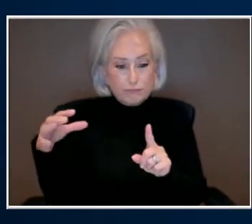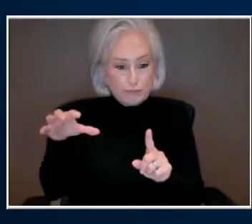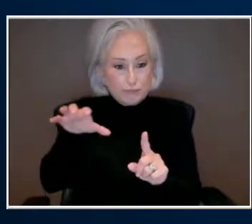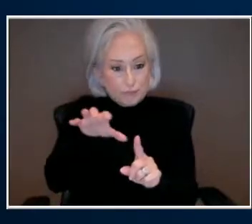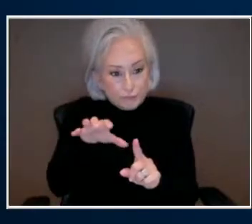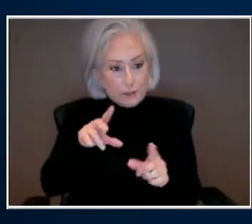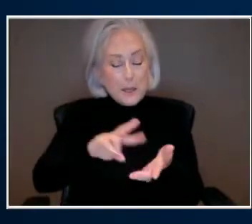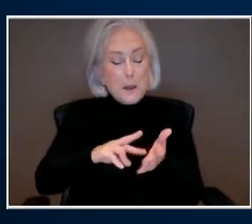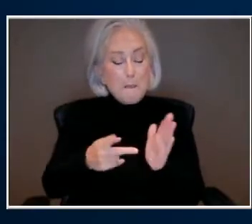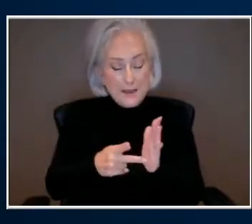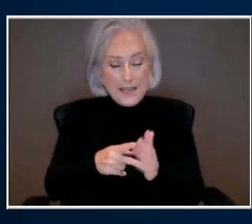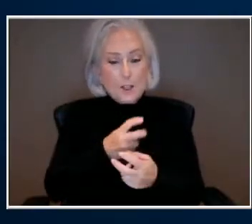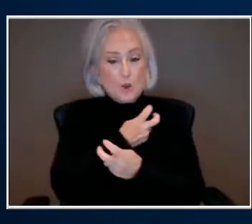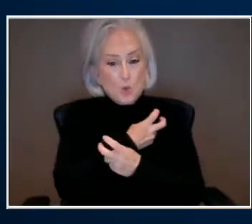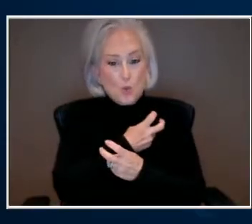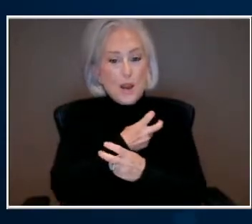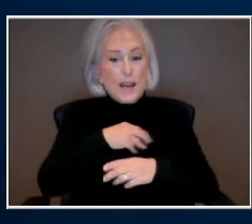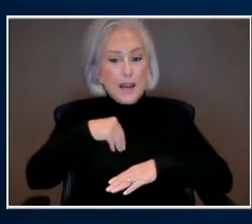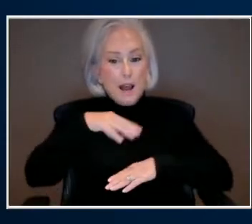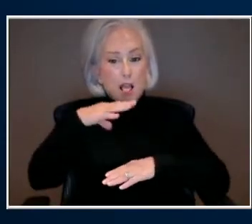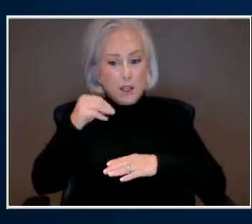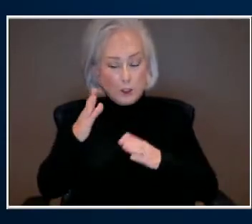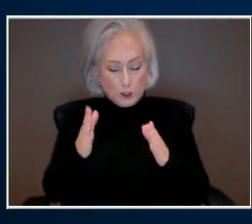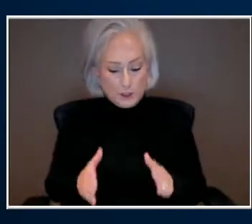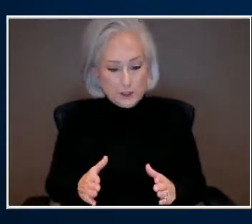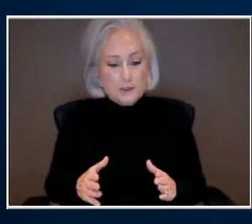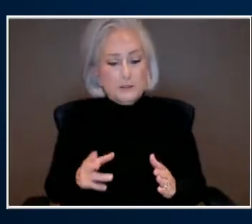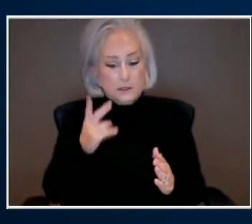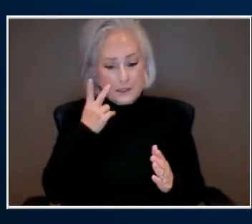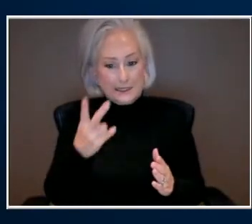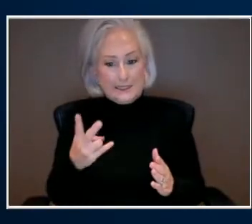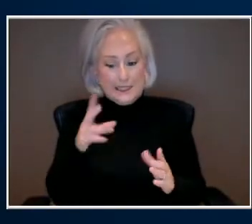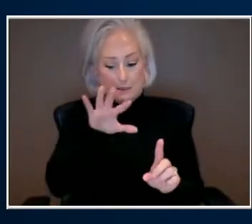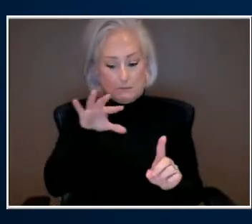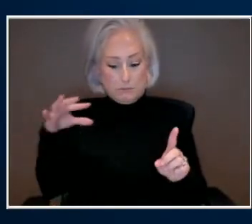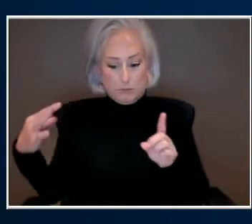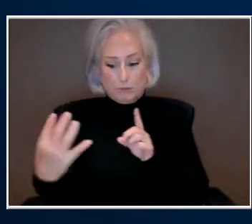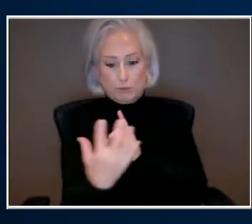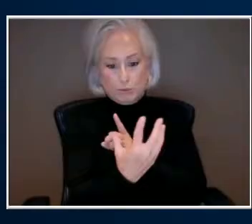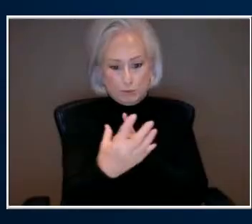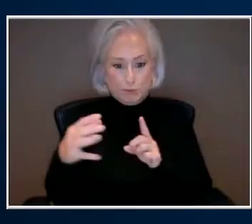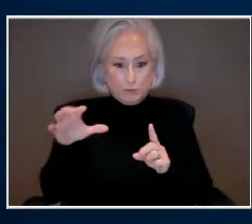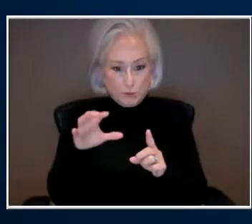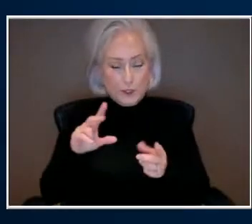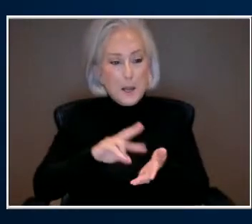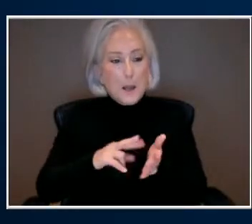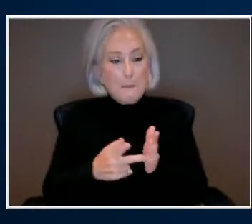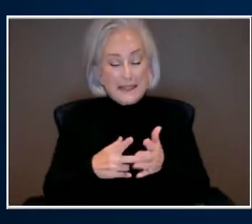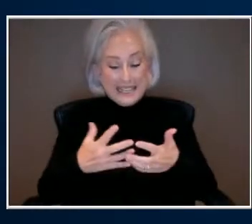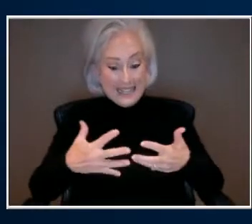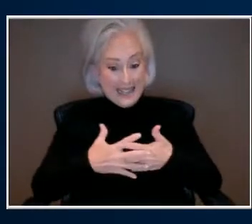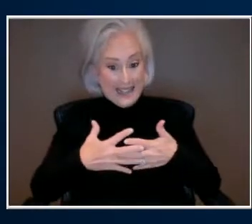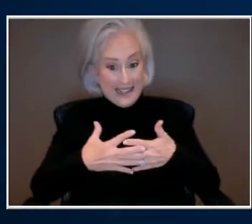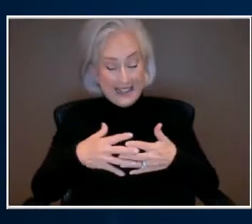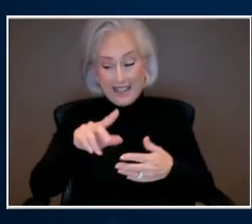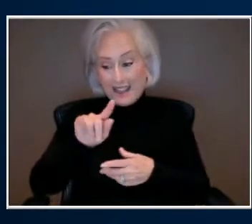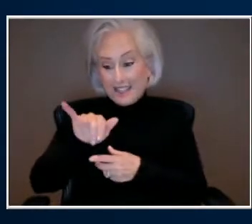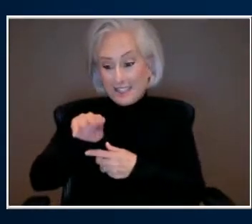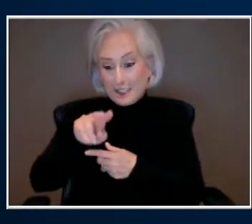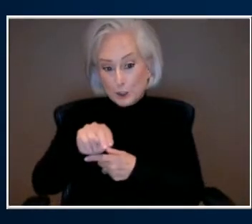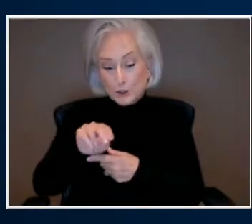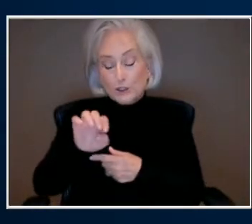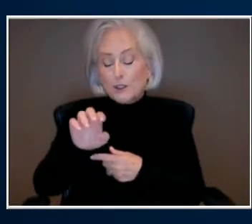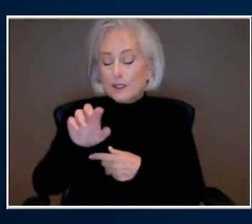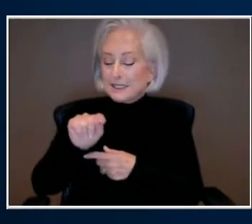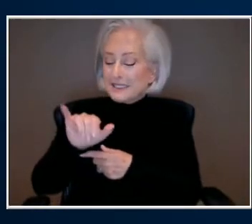looking at a mammogram with kind of a 3D view. So you're looking at the breast tissue kind of in a more thorough review than a single